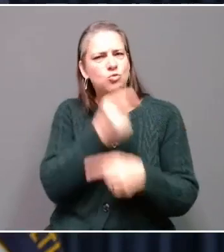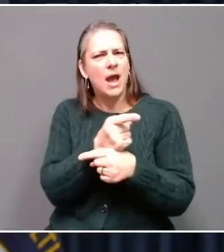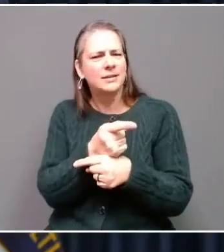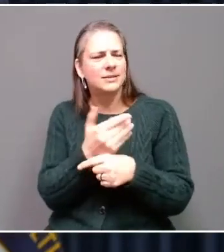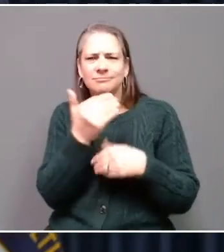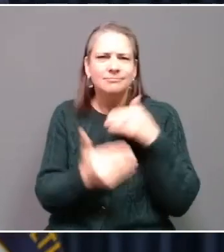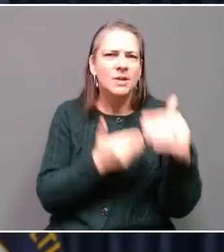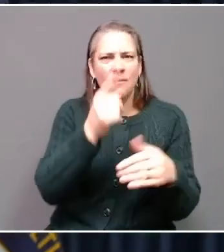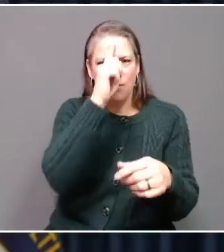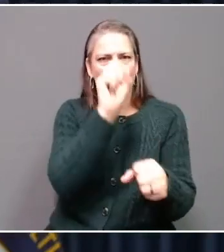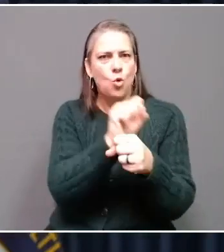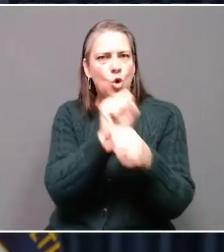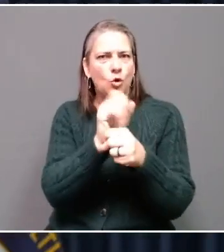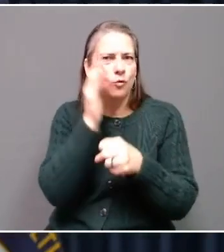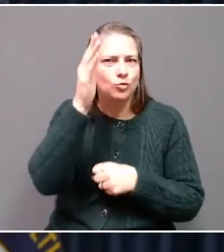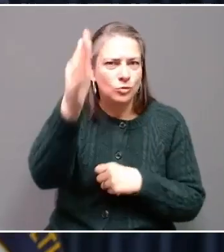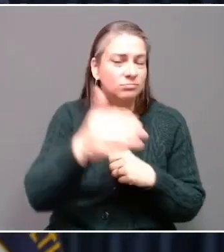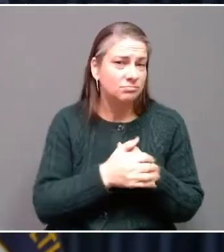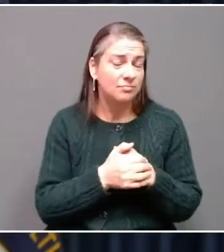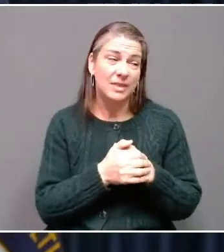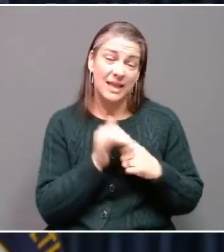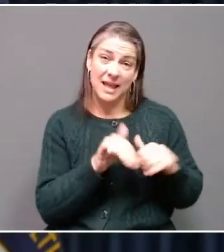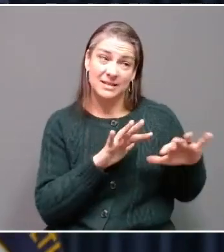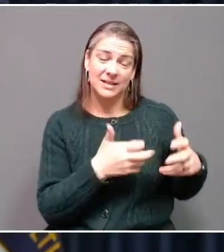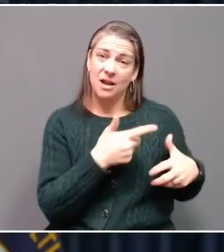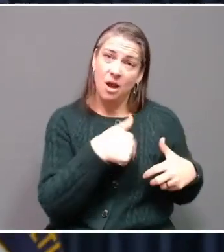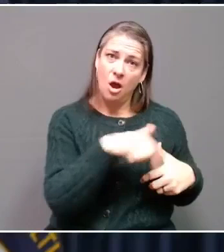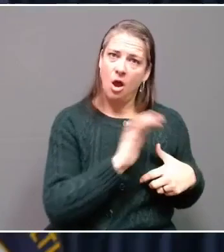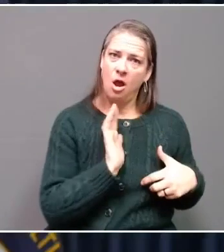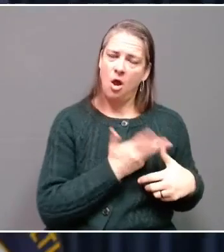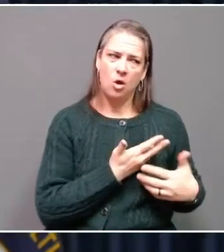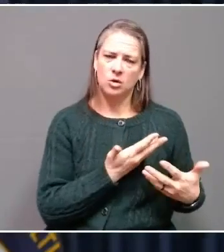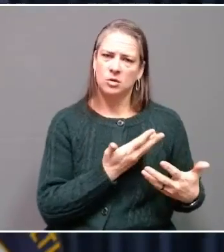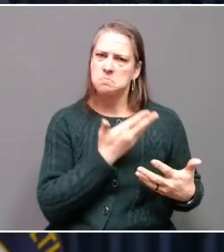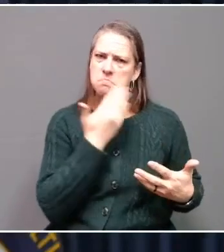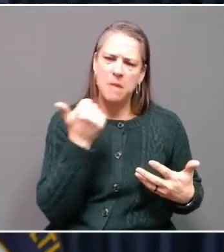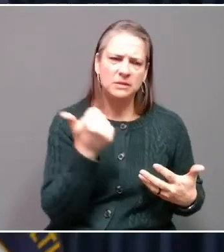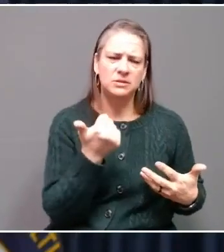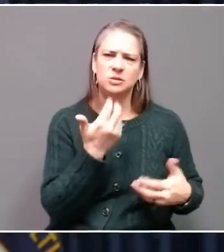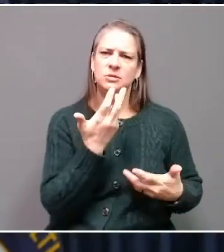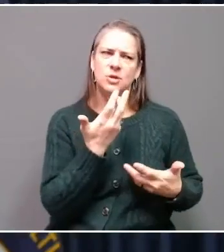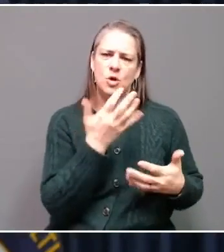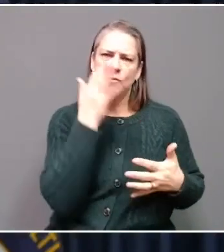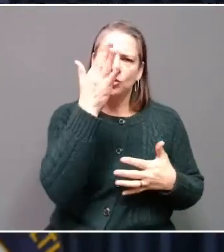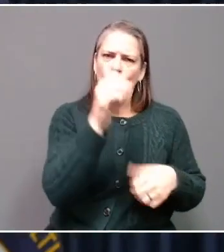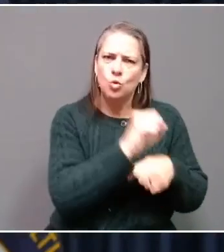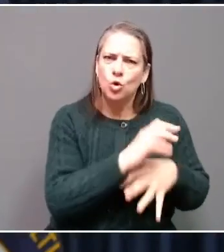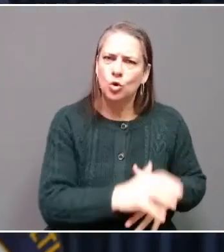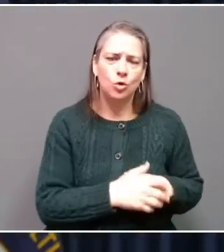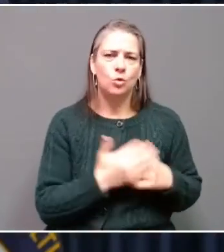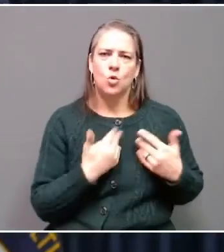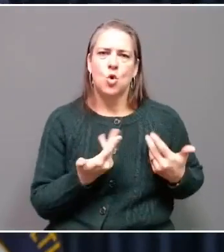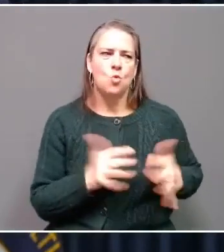workforce. These are some of our healthiest potential workers. We can't have anyone